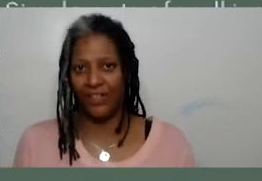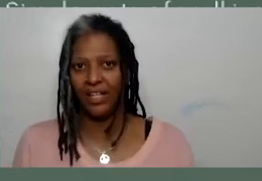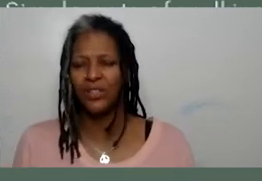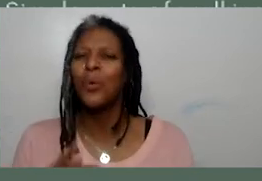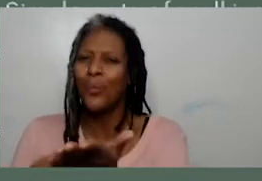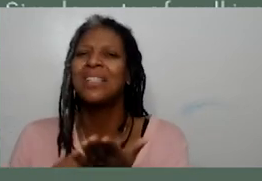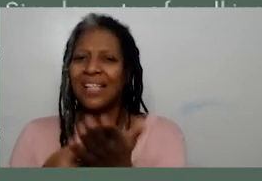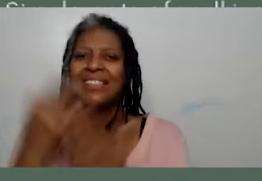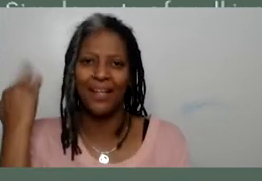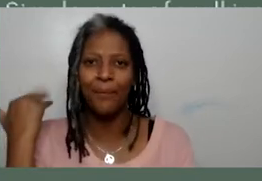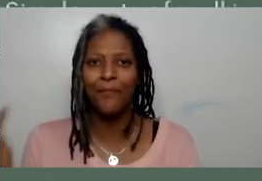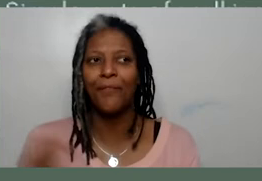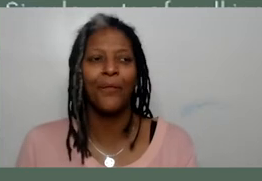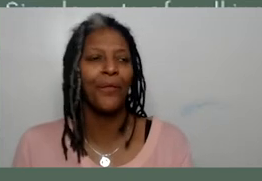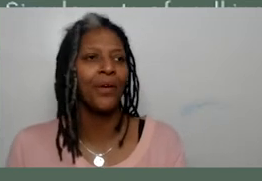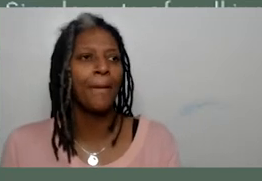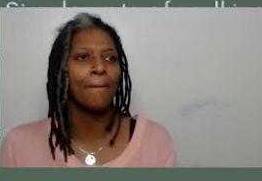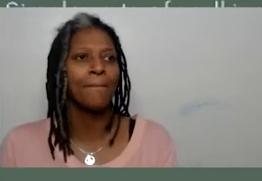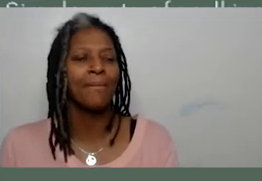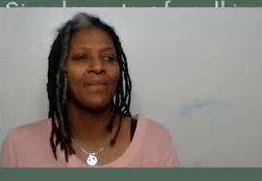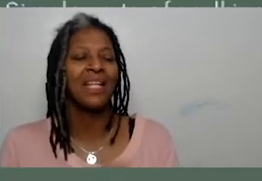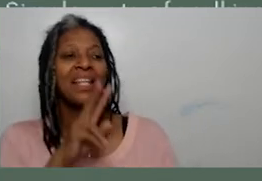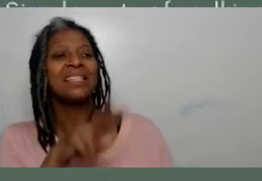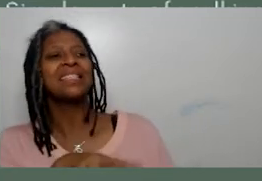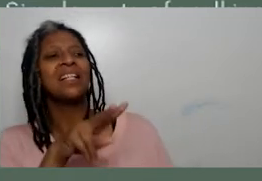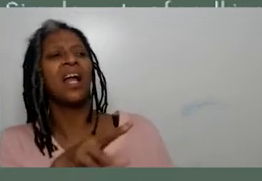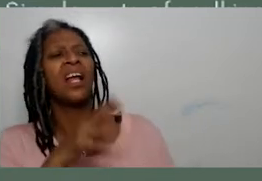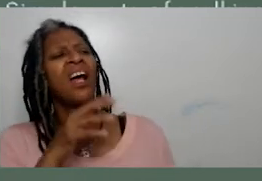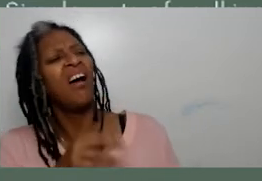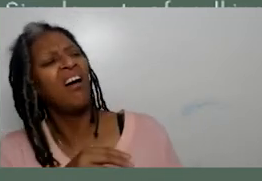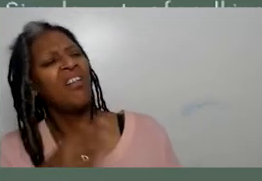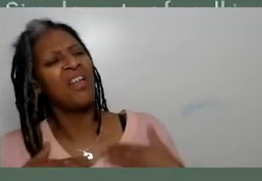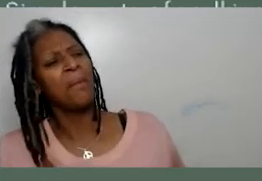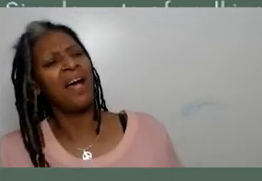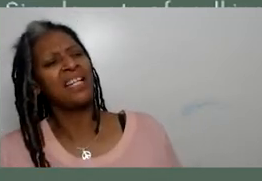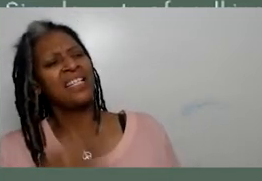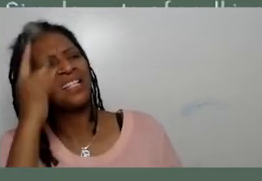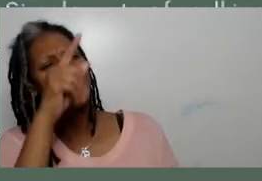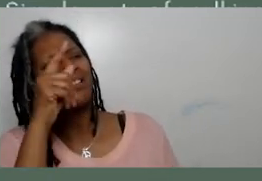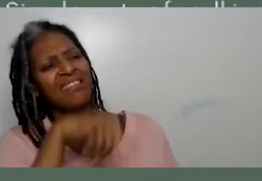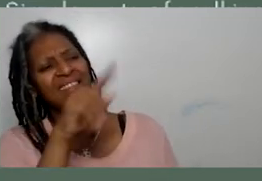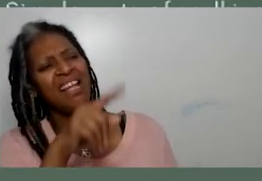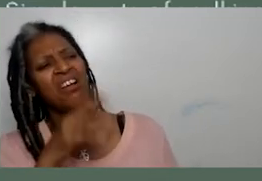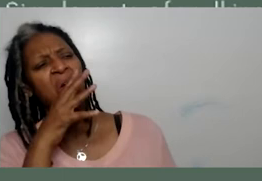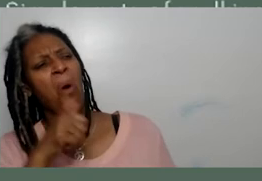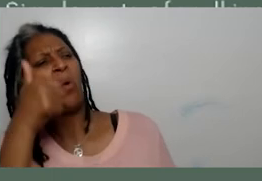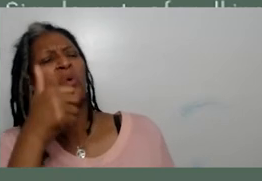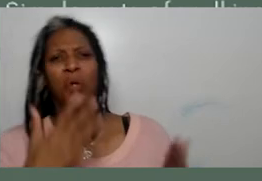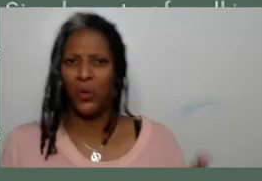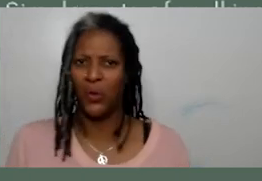They begin to be seen as older than they look and are treated as such. Many reports of police